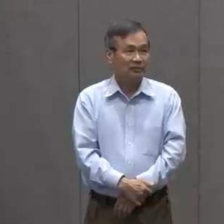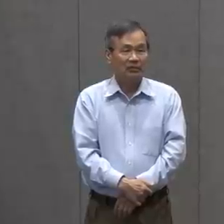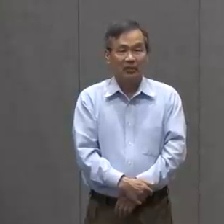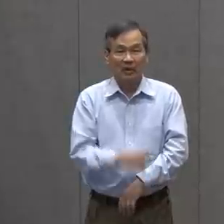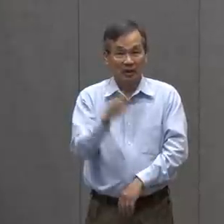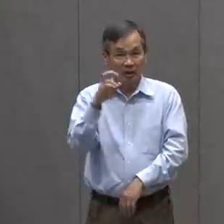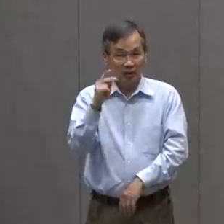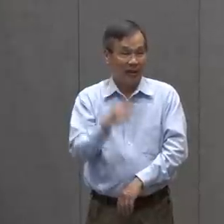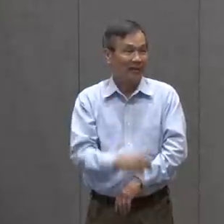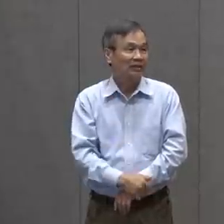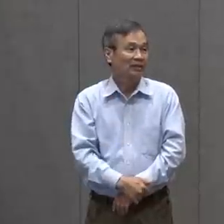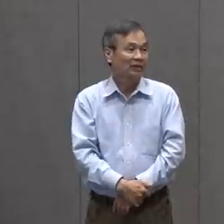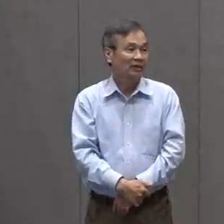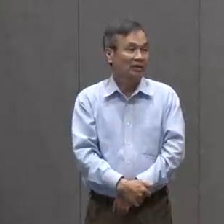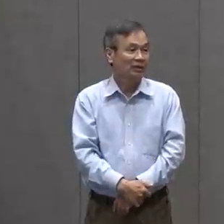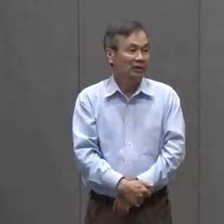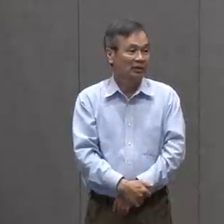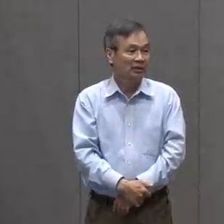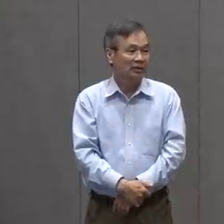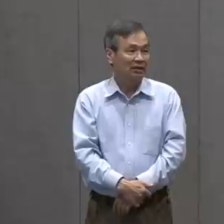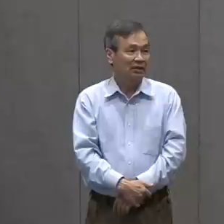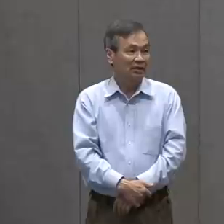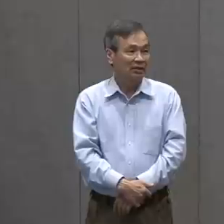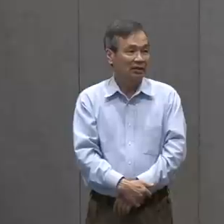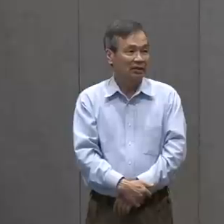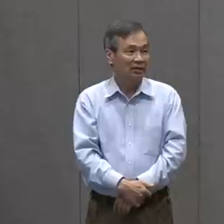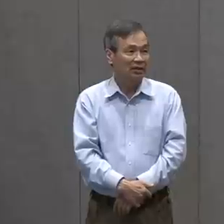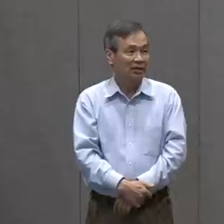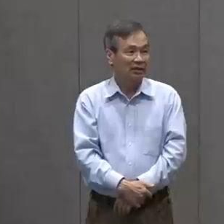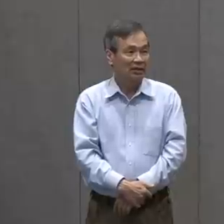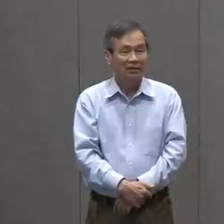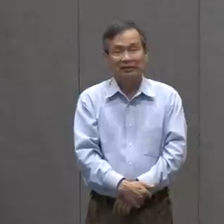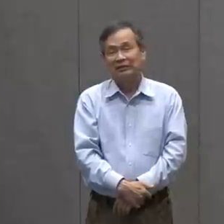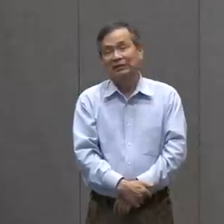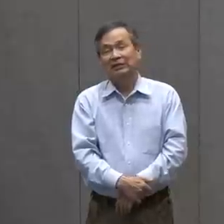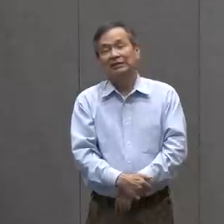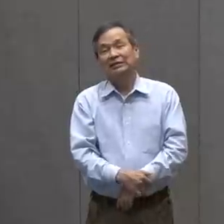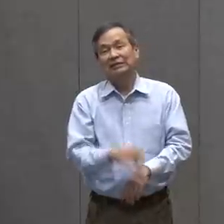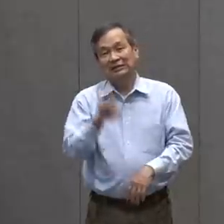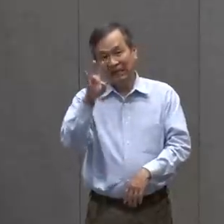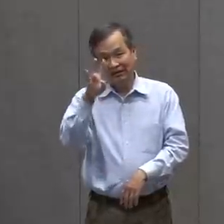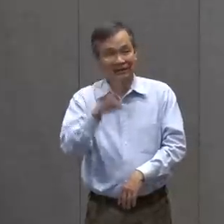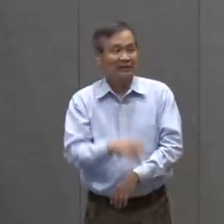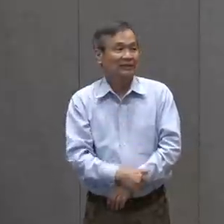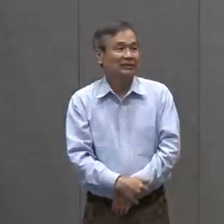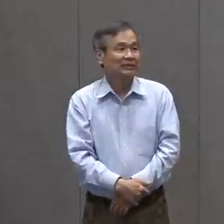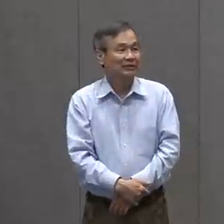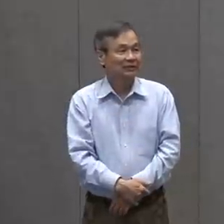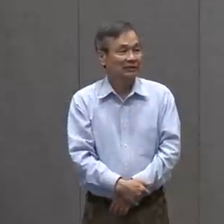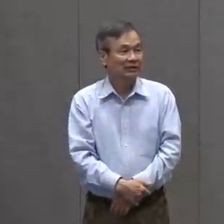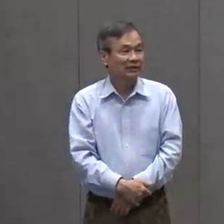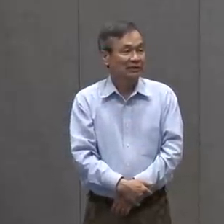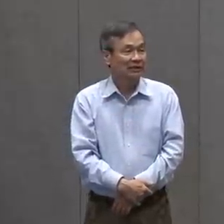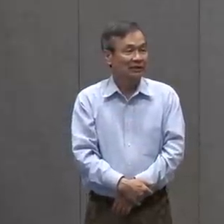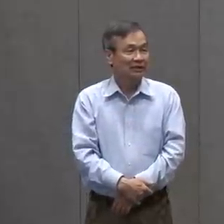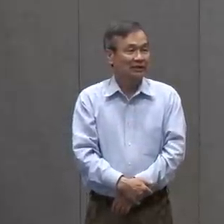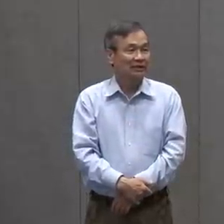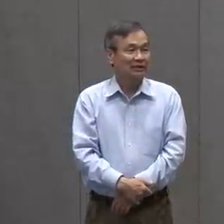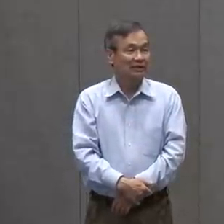Okay. Come on, 5. Come on, 5. I got 7. Okay. Let's